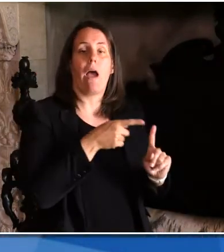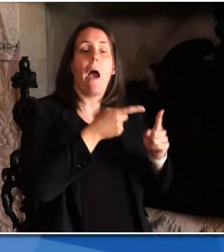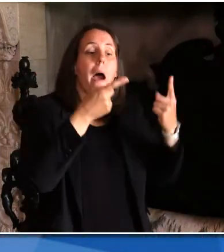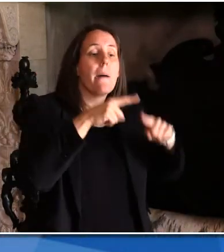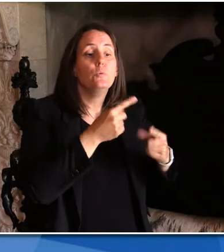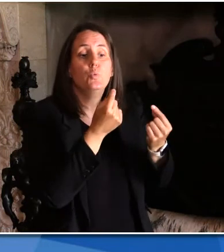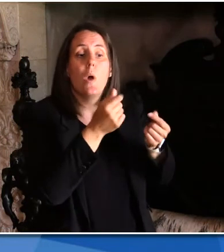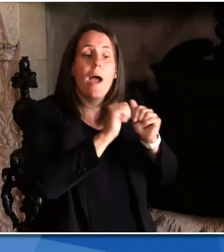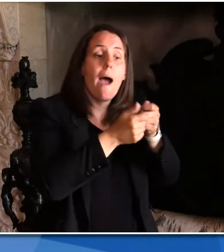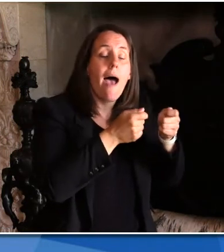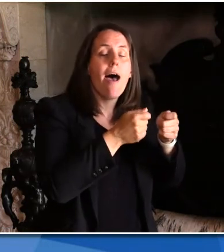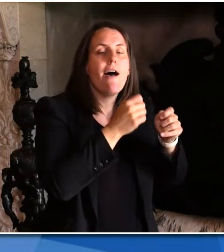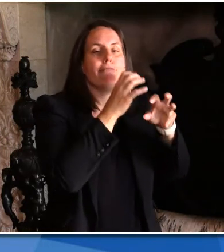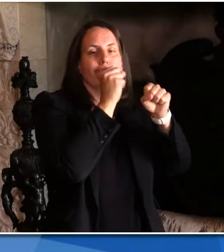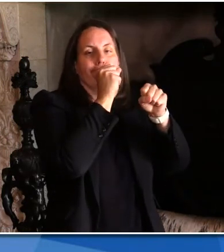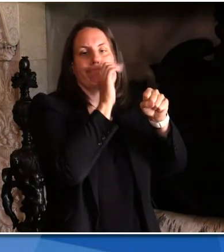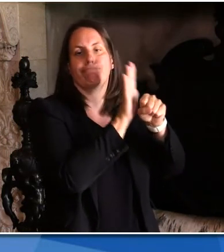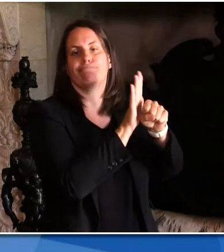from the County Line. Karen?